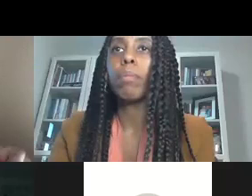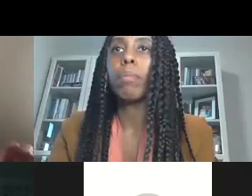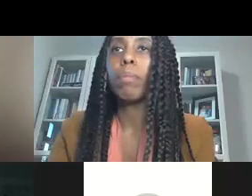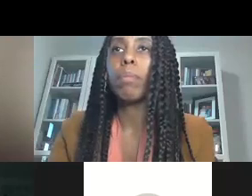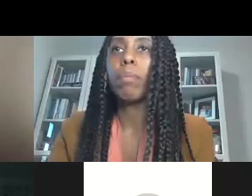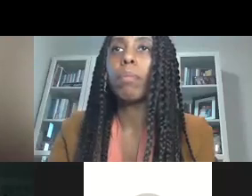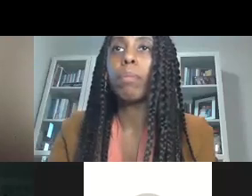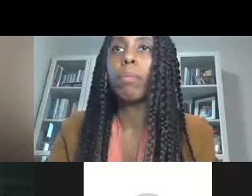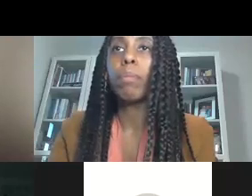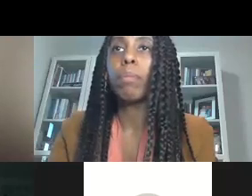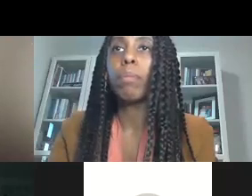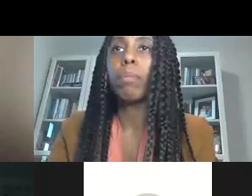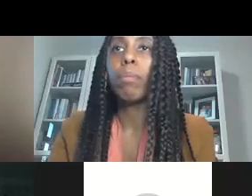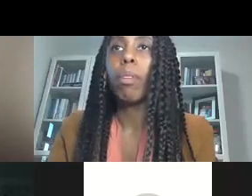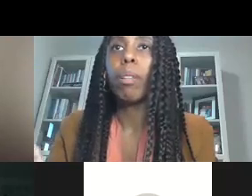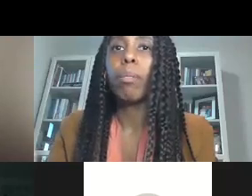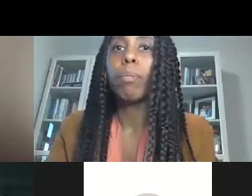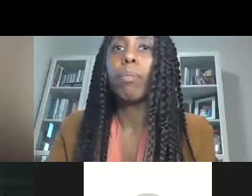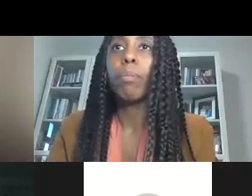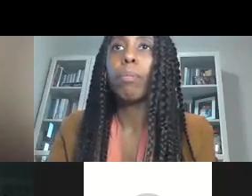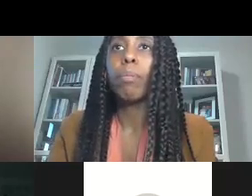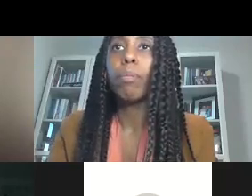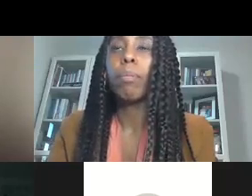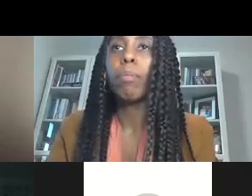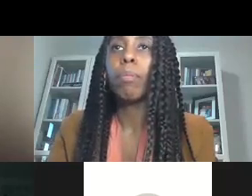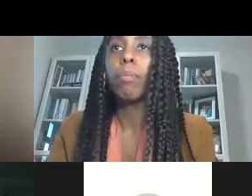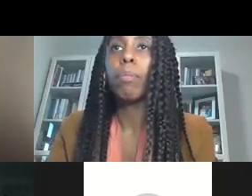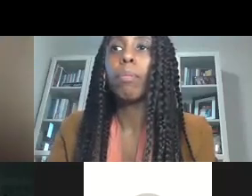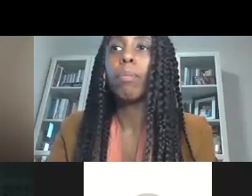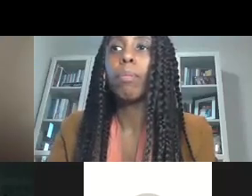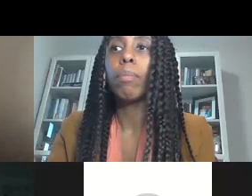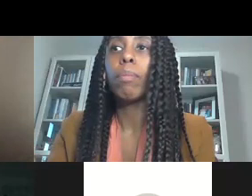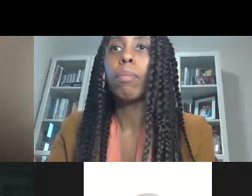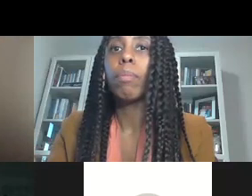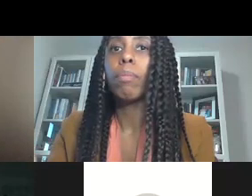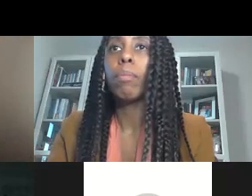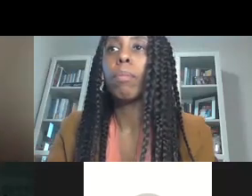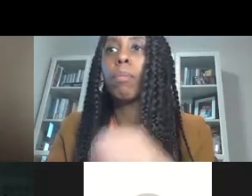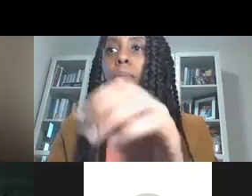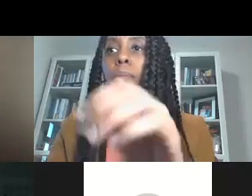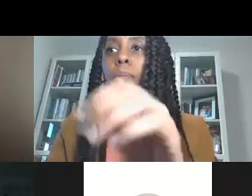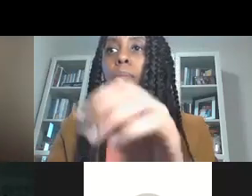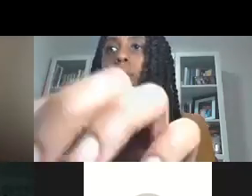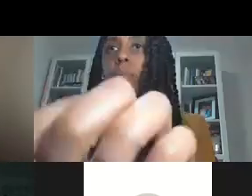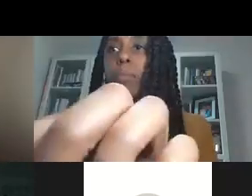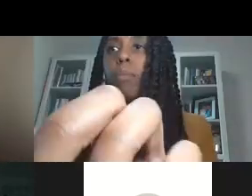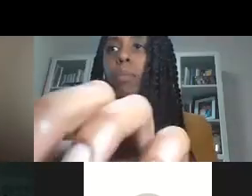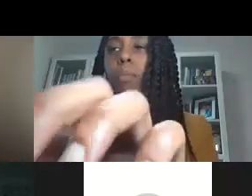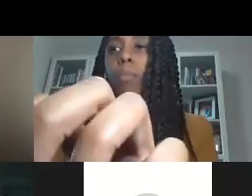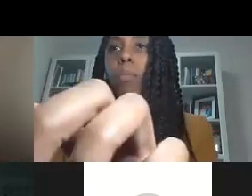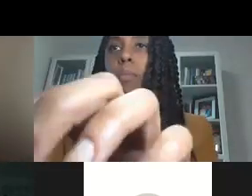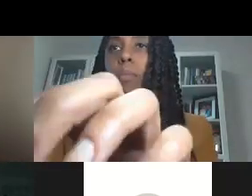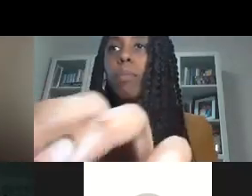No, I'm fine. Thank you. We see that Rachel Meiselman is here, is back. So